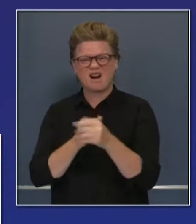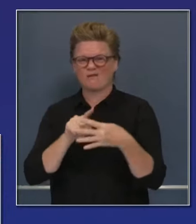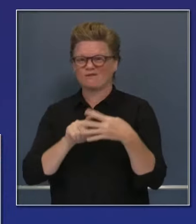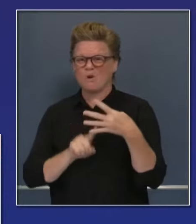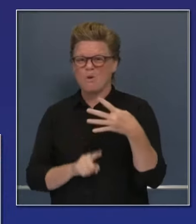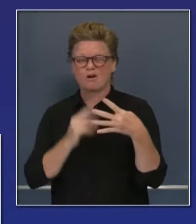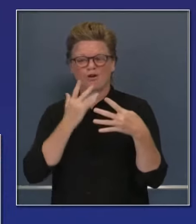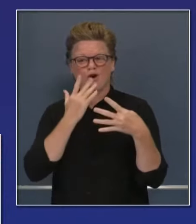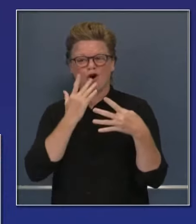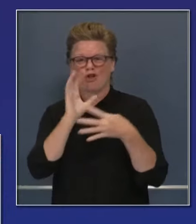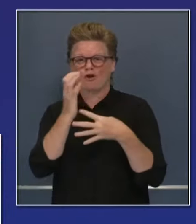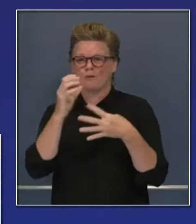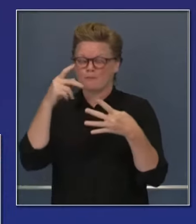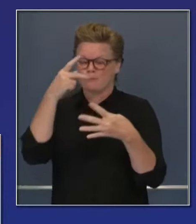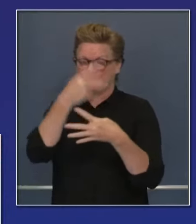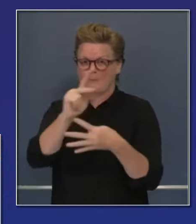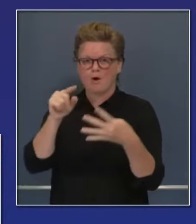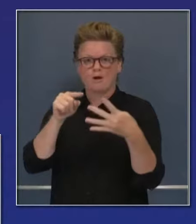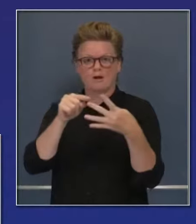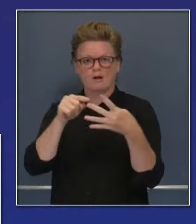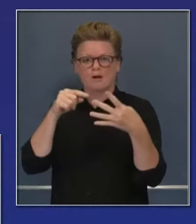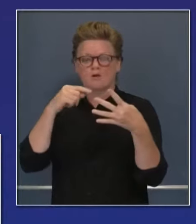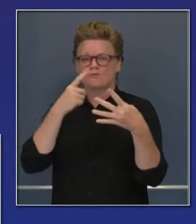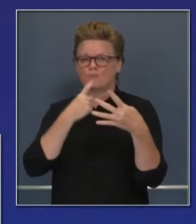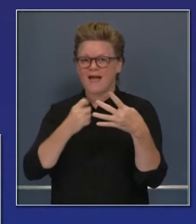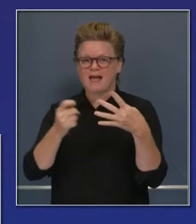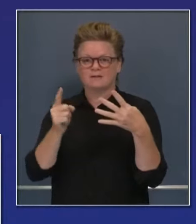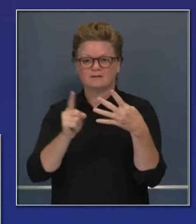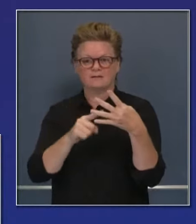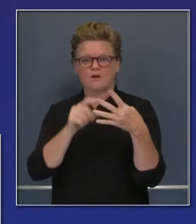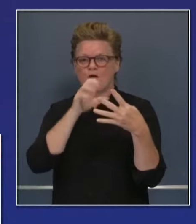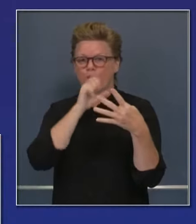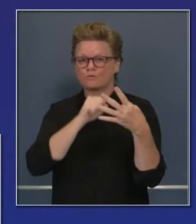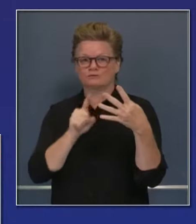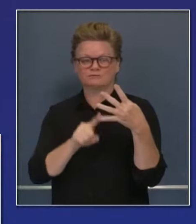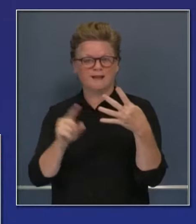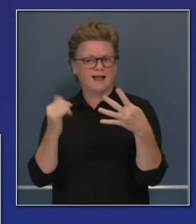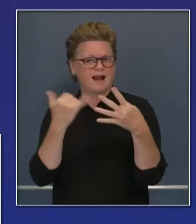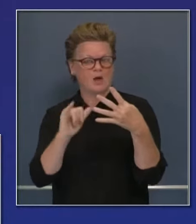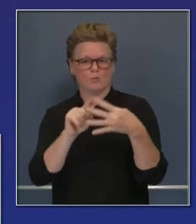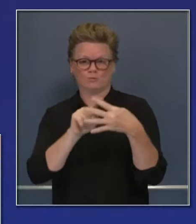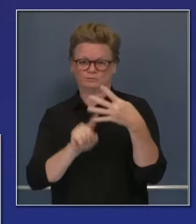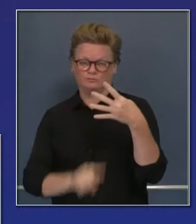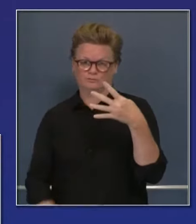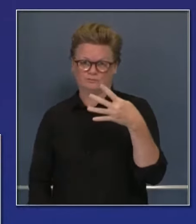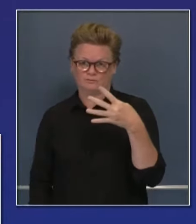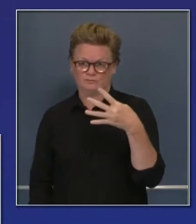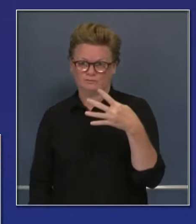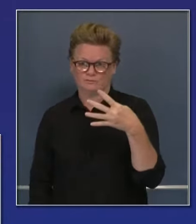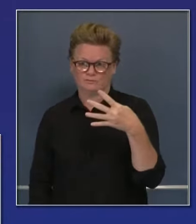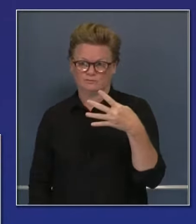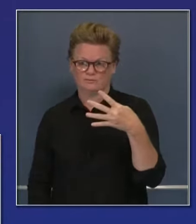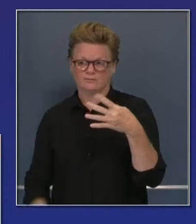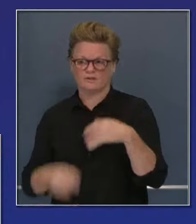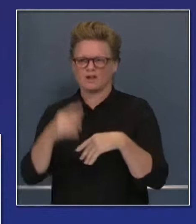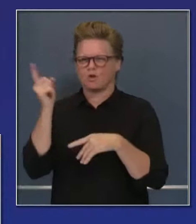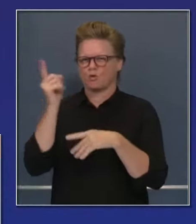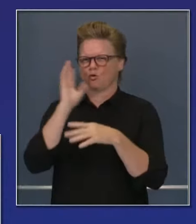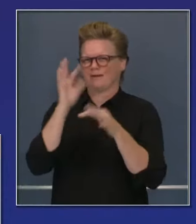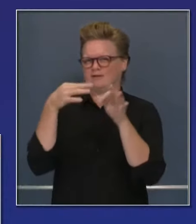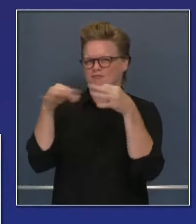purple, red, orange, and yellow. He will present where we are on the statewide approach, which is much